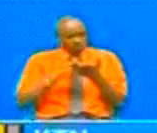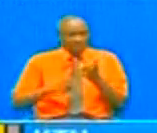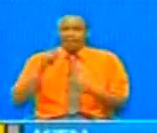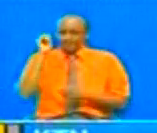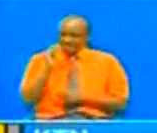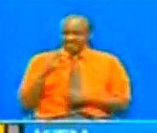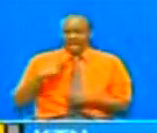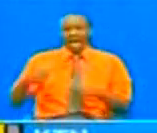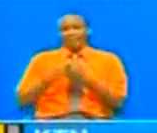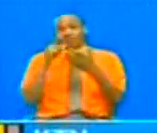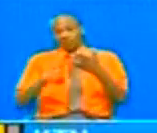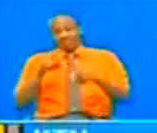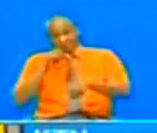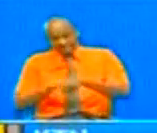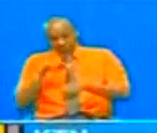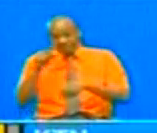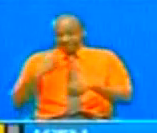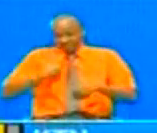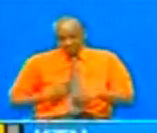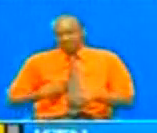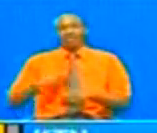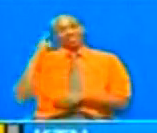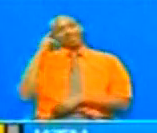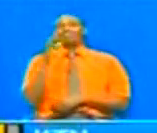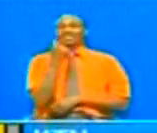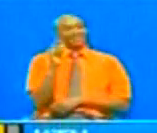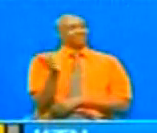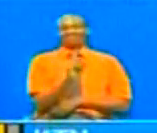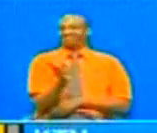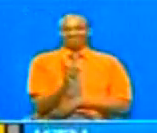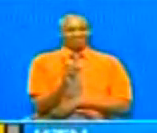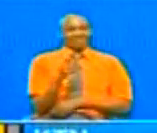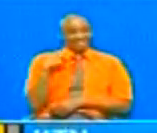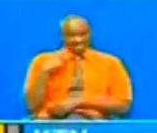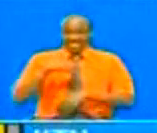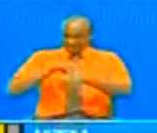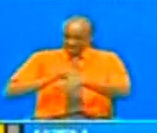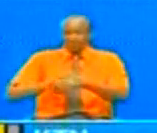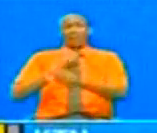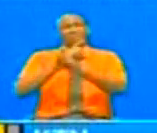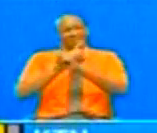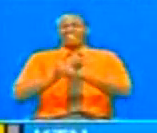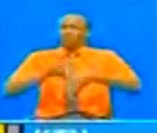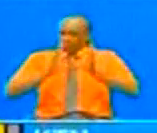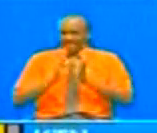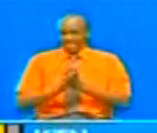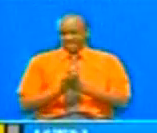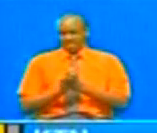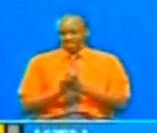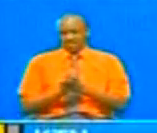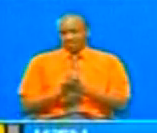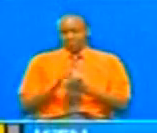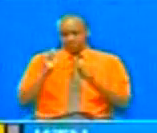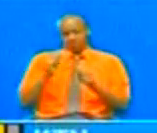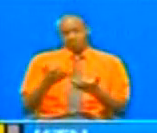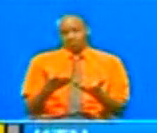only be employed after picking up an injury. Physiotherapy is much more so as a preventive measure, management for whatever,